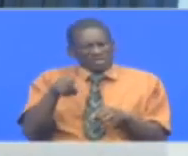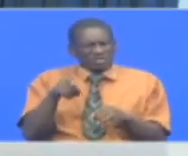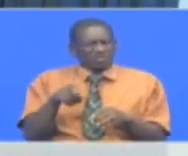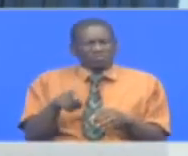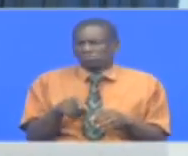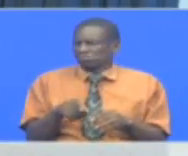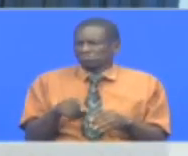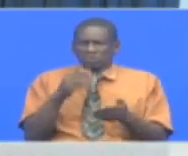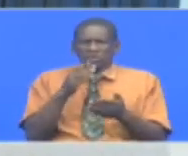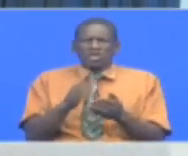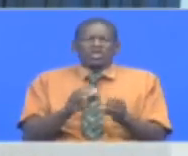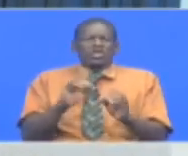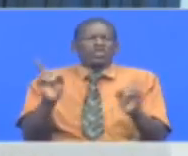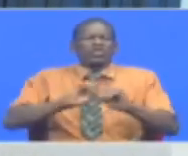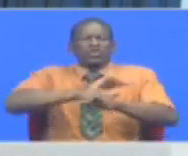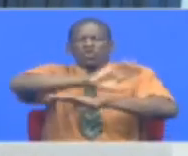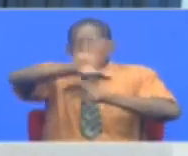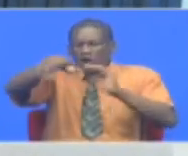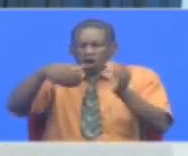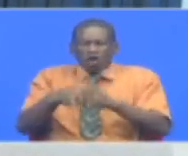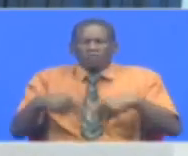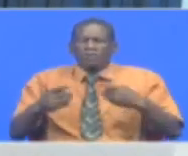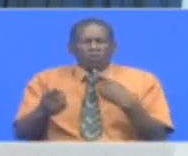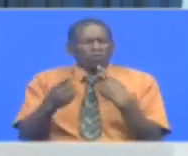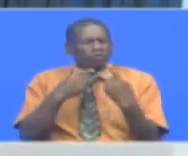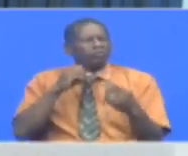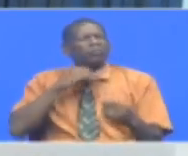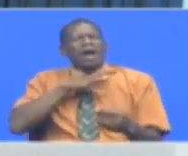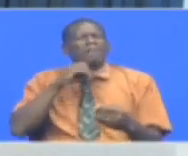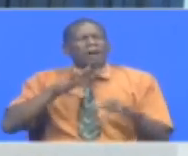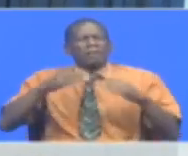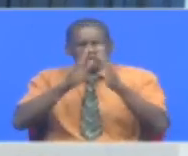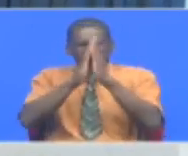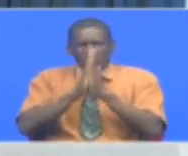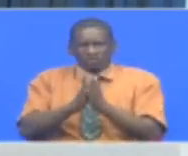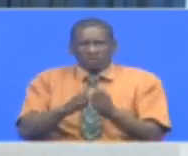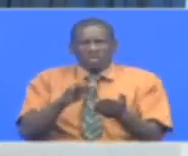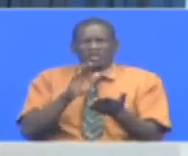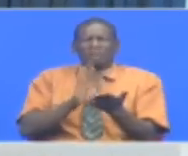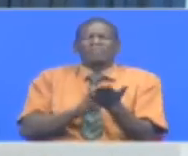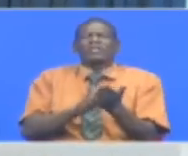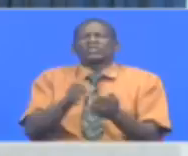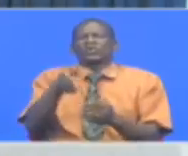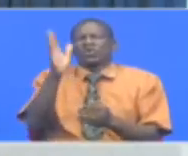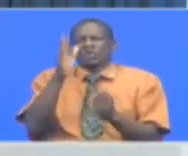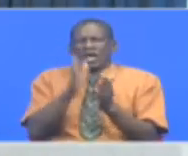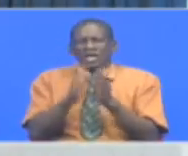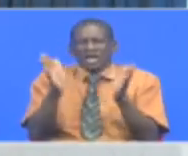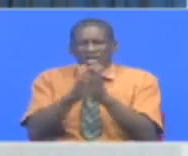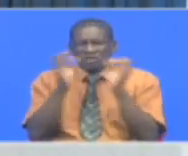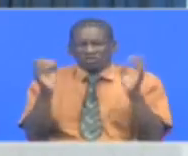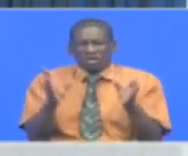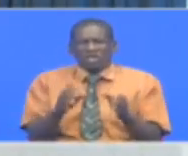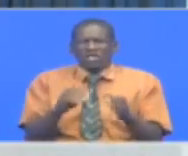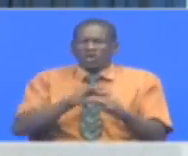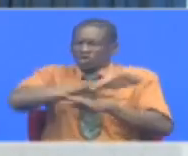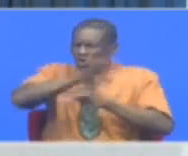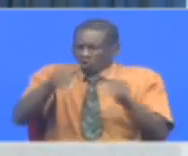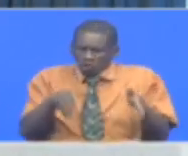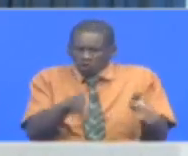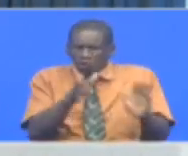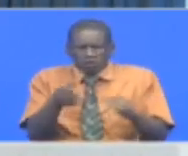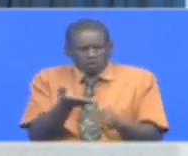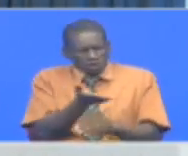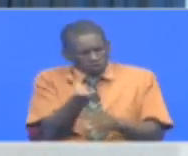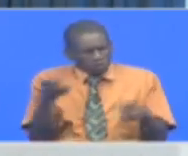everyone who proclaims their religion by shouting from the mountaintops, Bwana asifiwe and hallelujahs at every opportunity, means